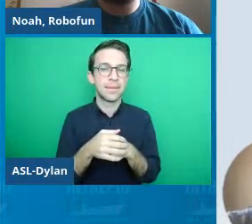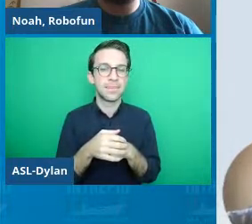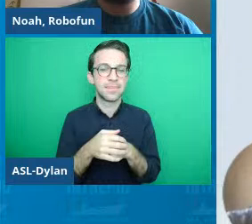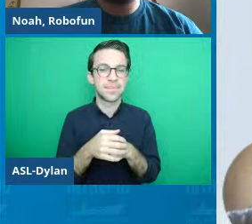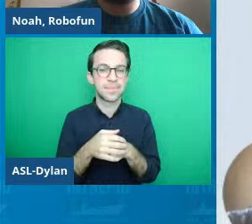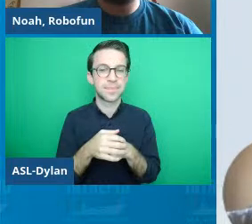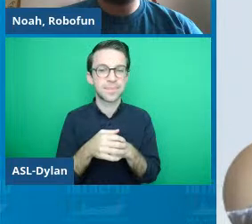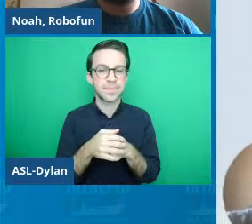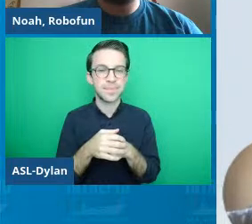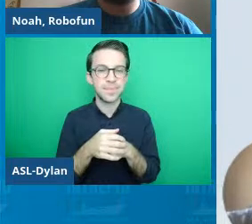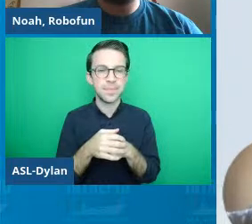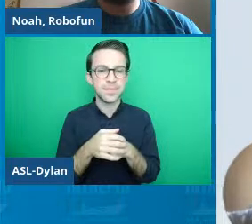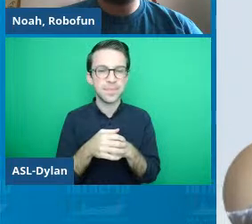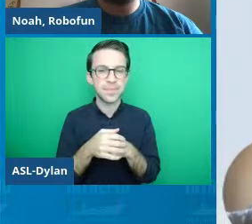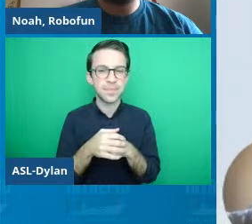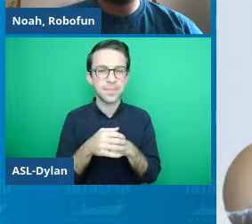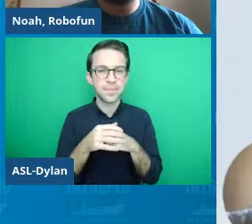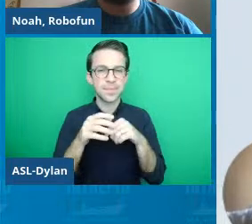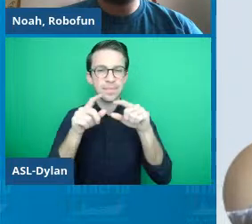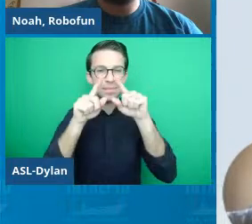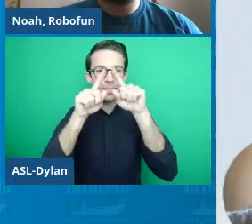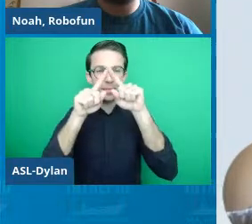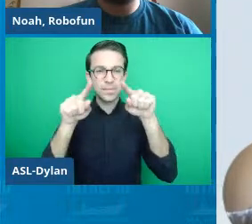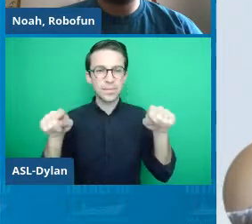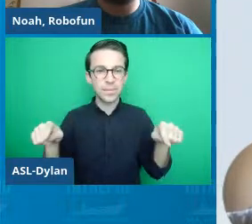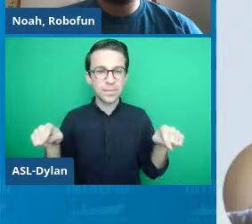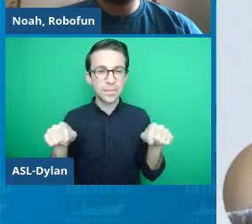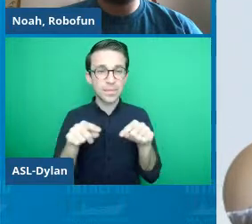that section